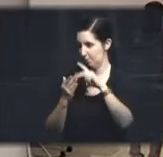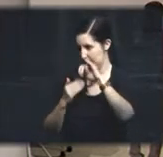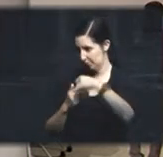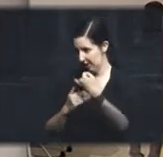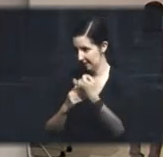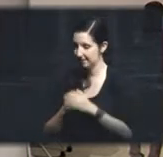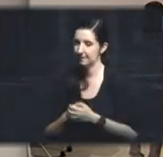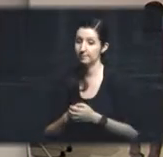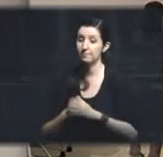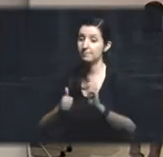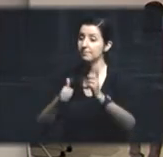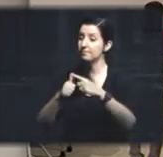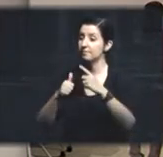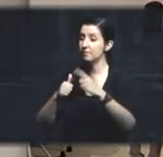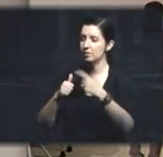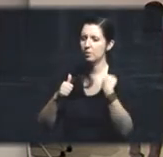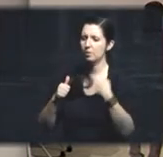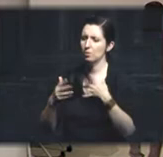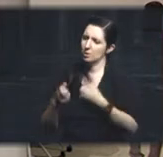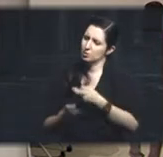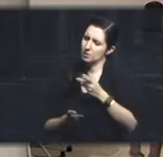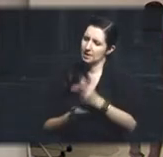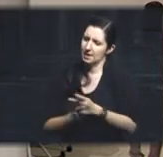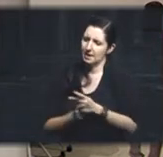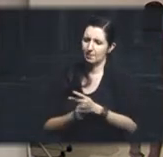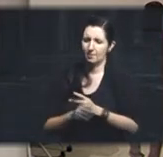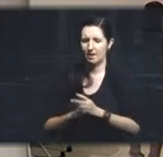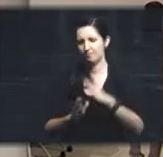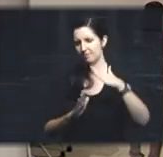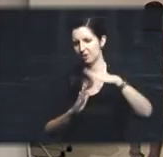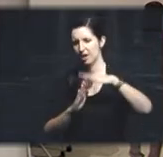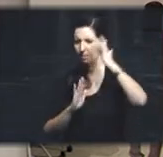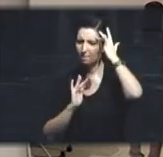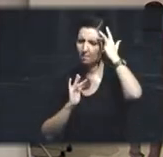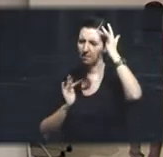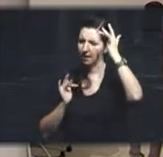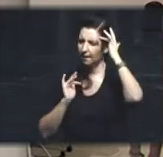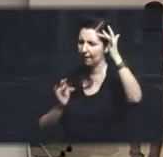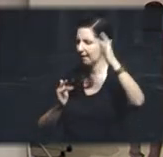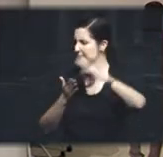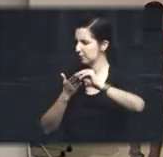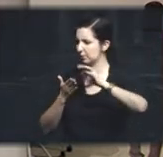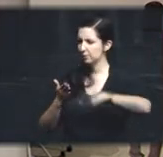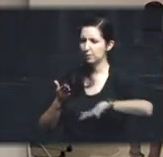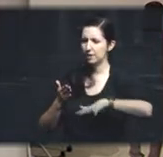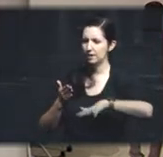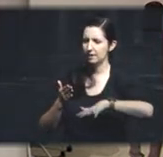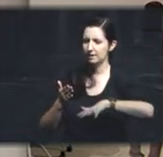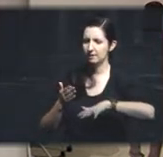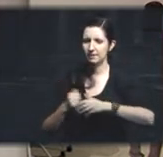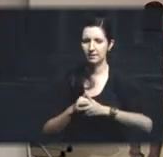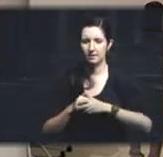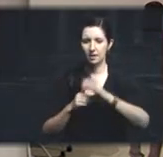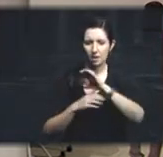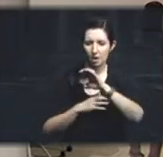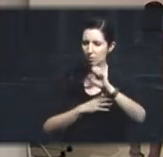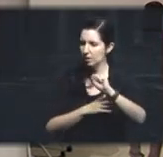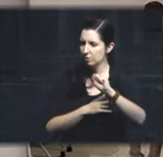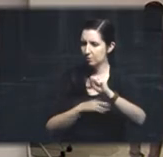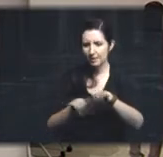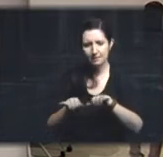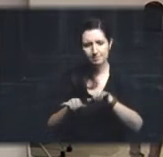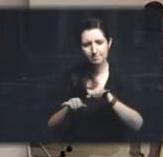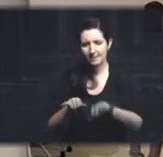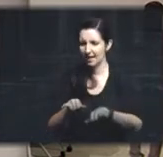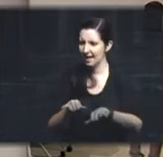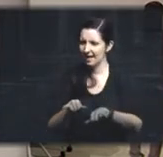Keeping our best and brightest students who are coming out of our institutions in Colorado Springs and giving them a place to thrive